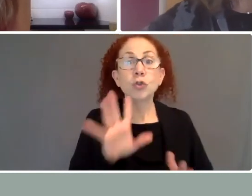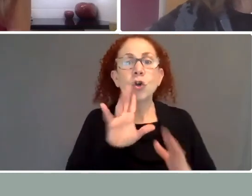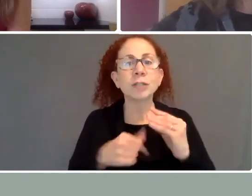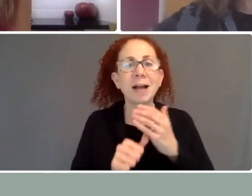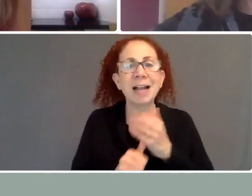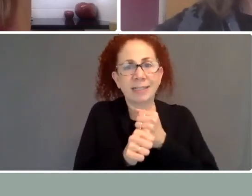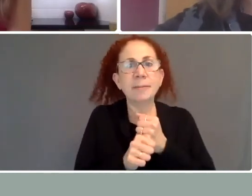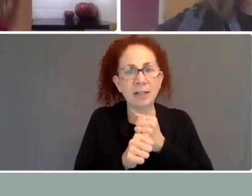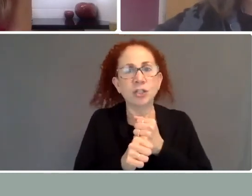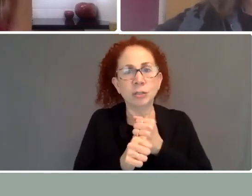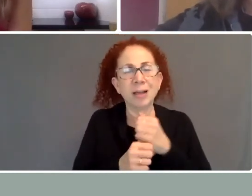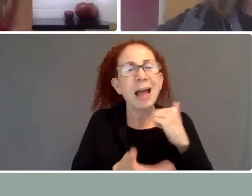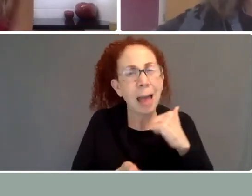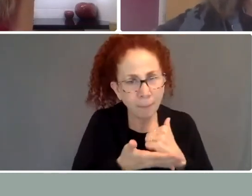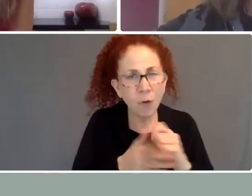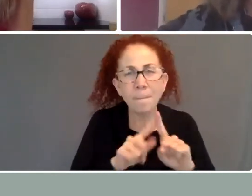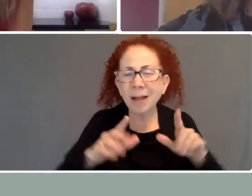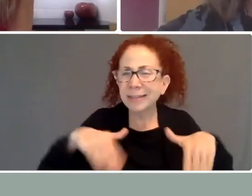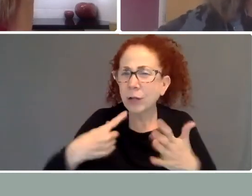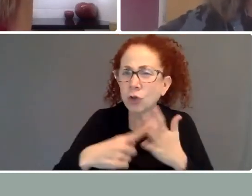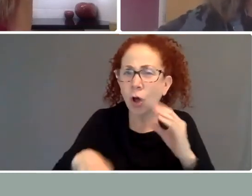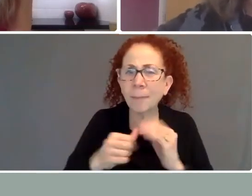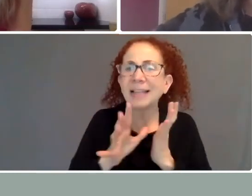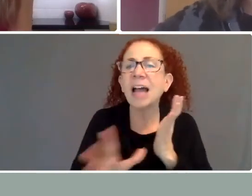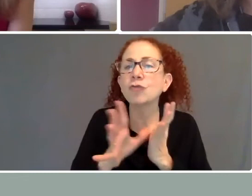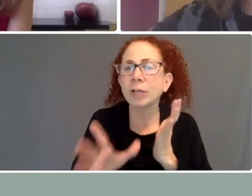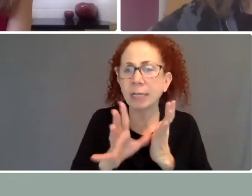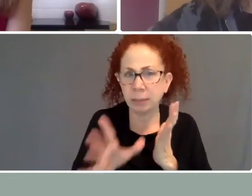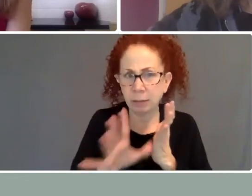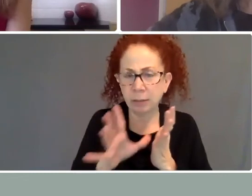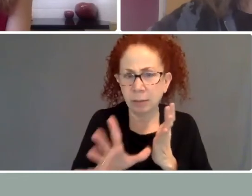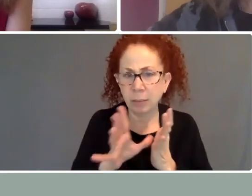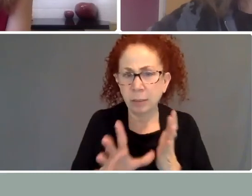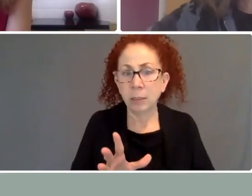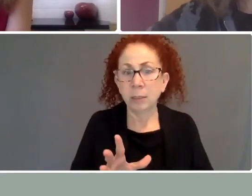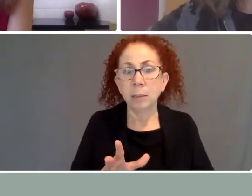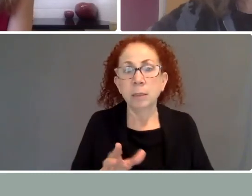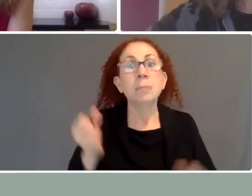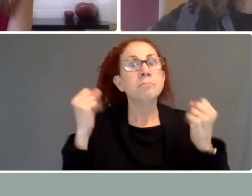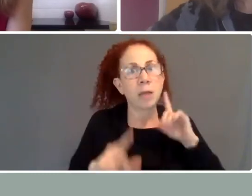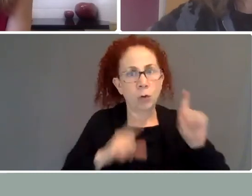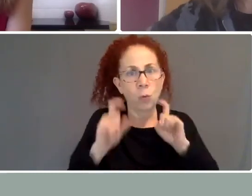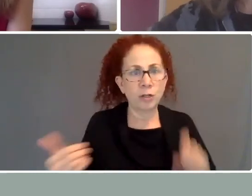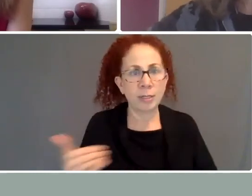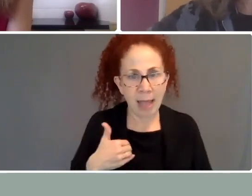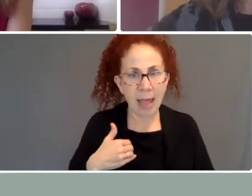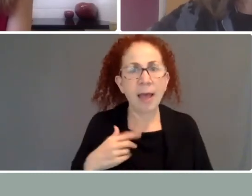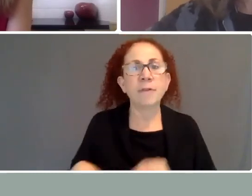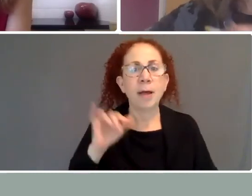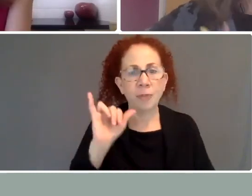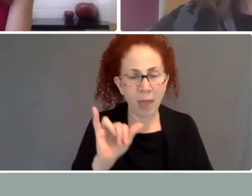which I think was helpful, but you didn't talk a lot about diarrhea. So there's a bunch of questions about